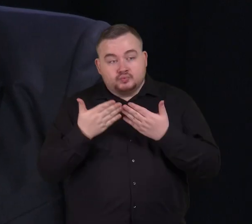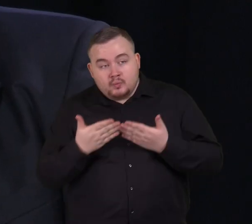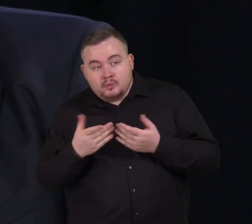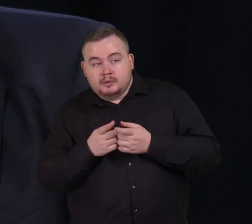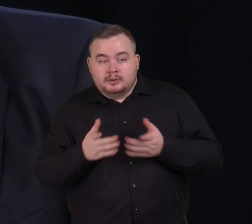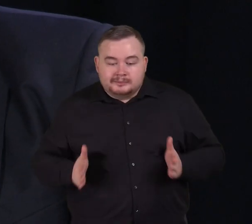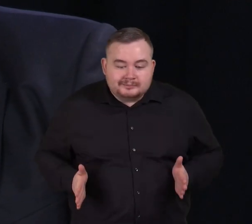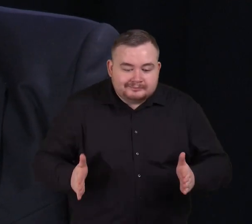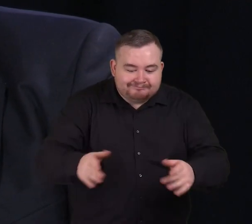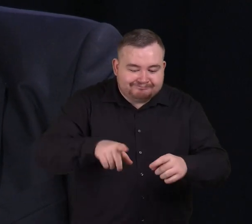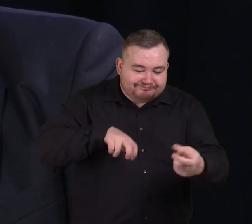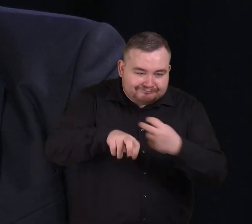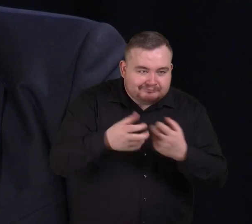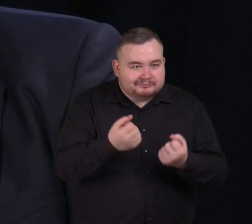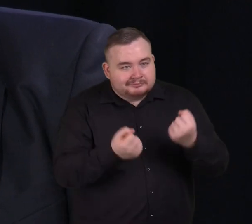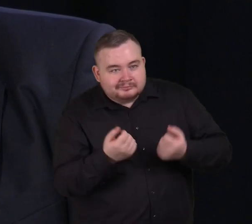if I look at